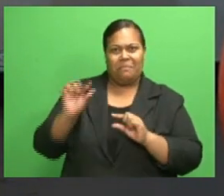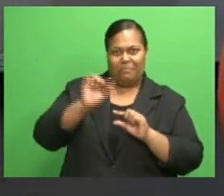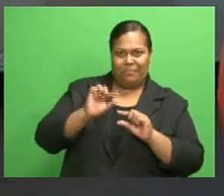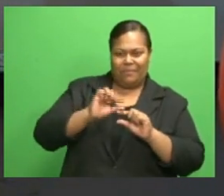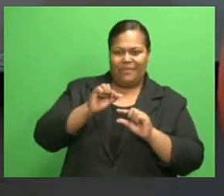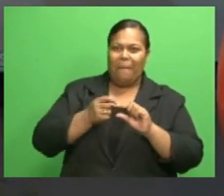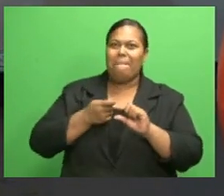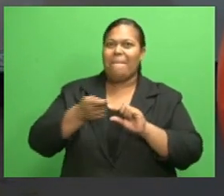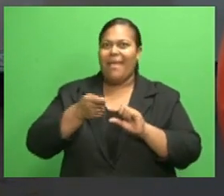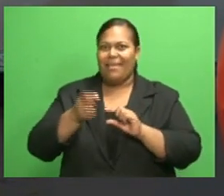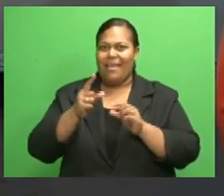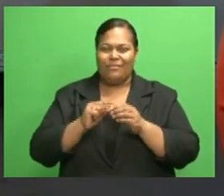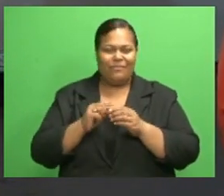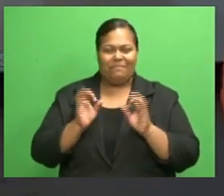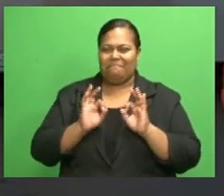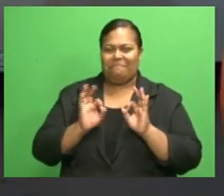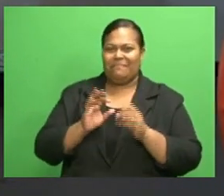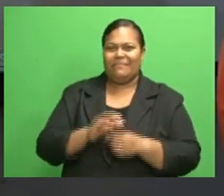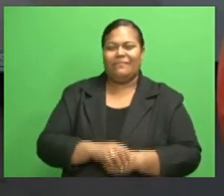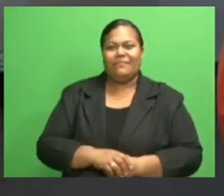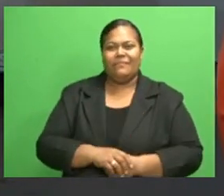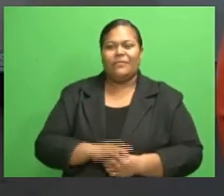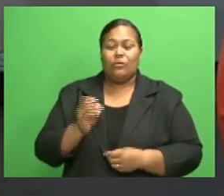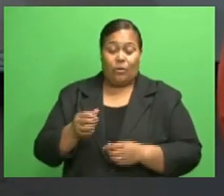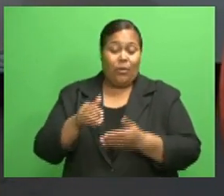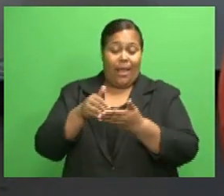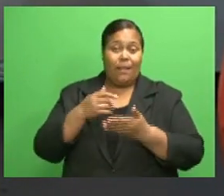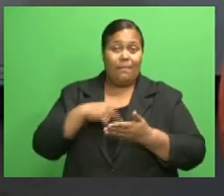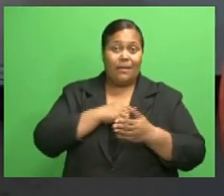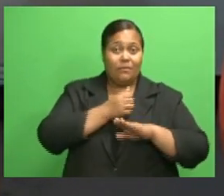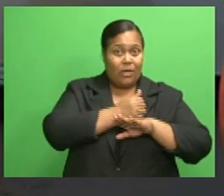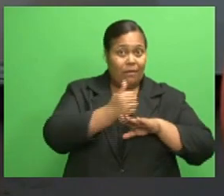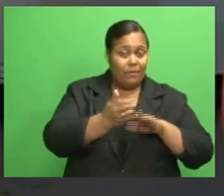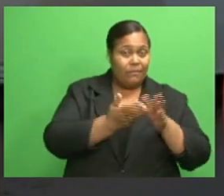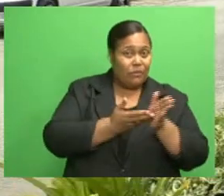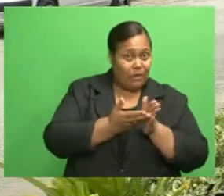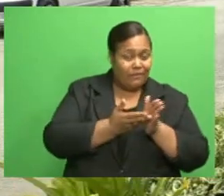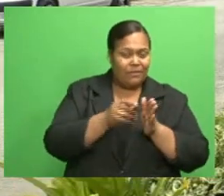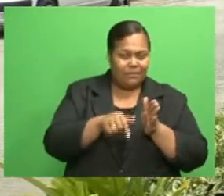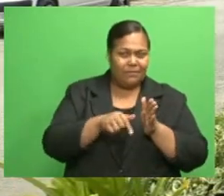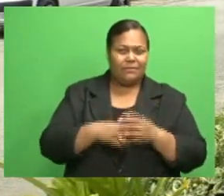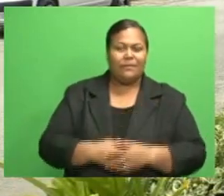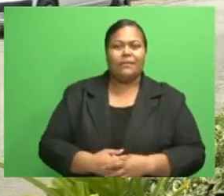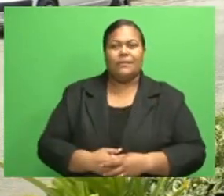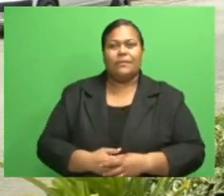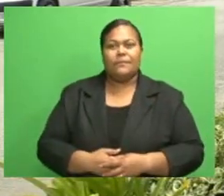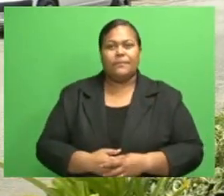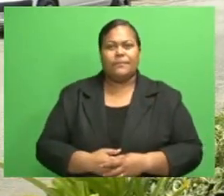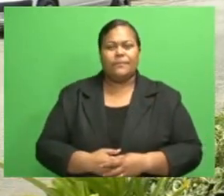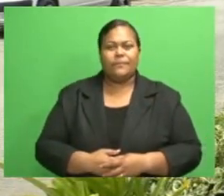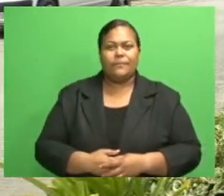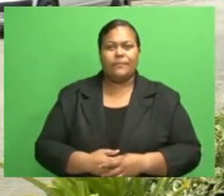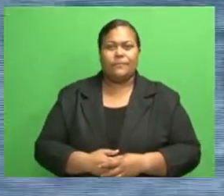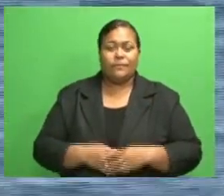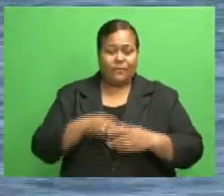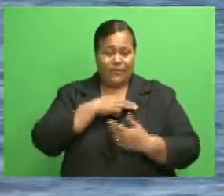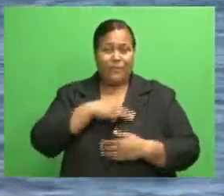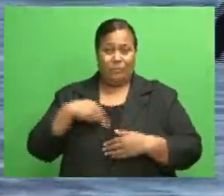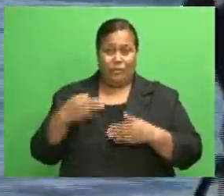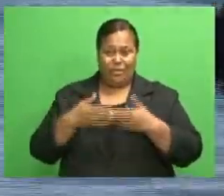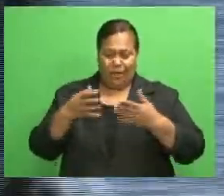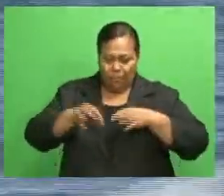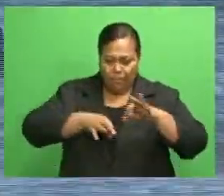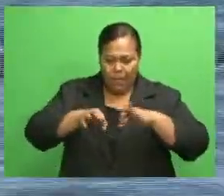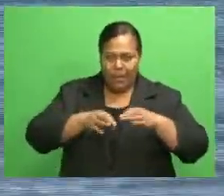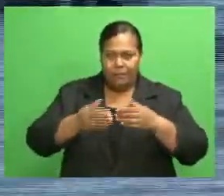actually helps the government in terms of long-term servicing of debt. As the ministry draws up plans for the next